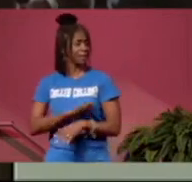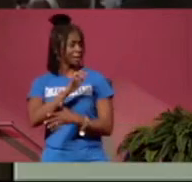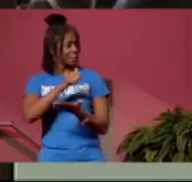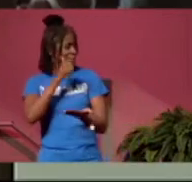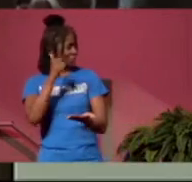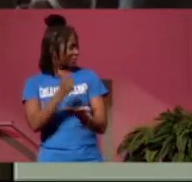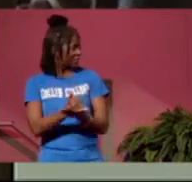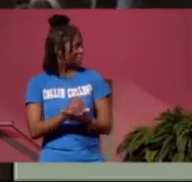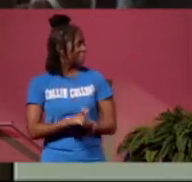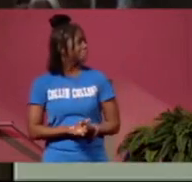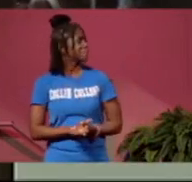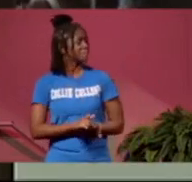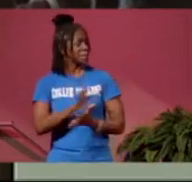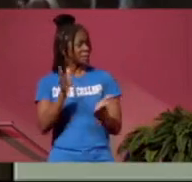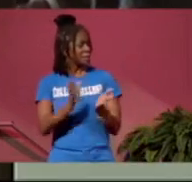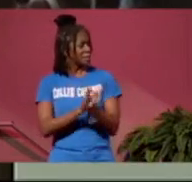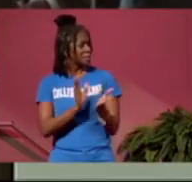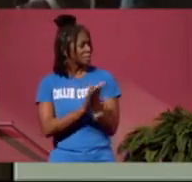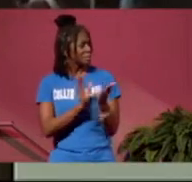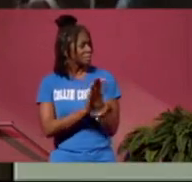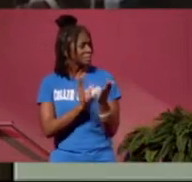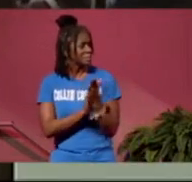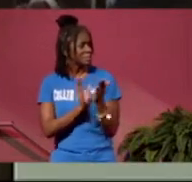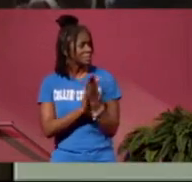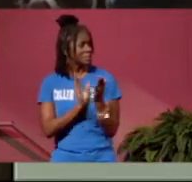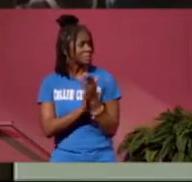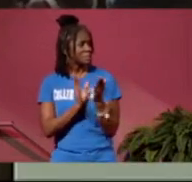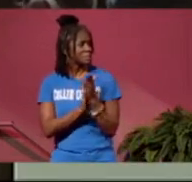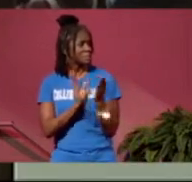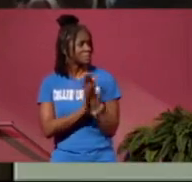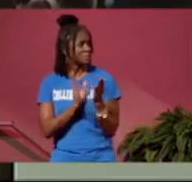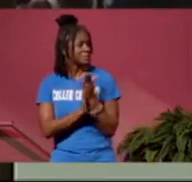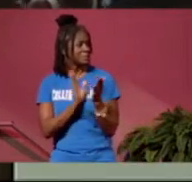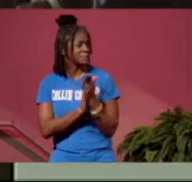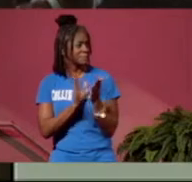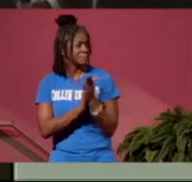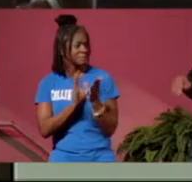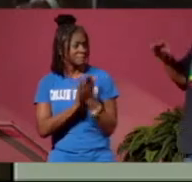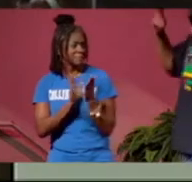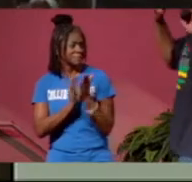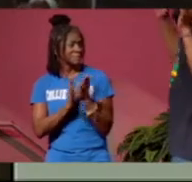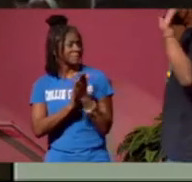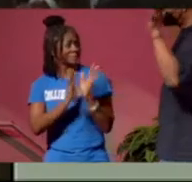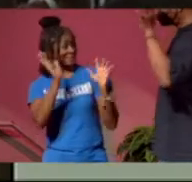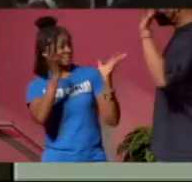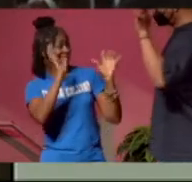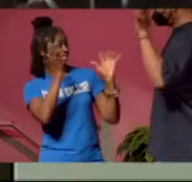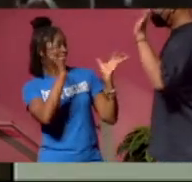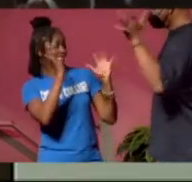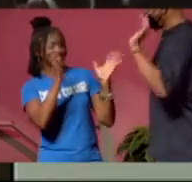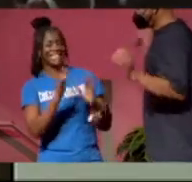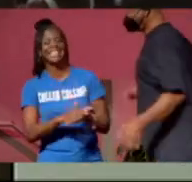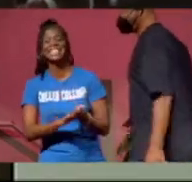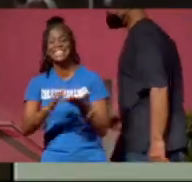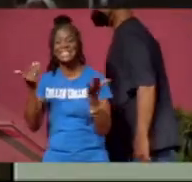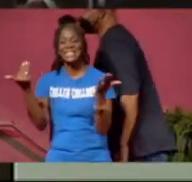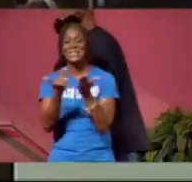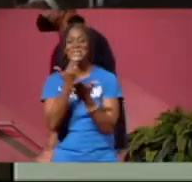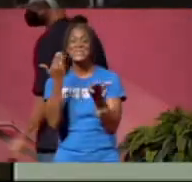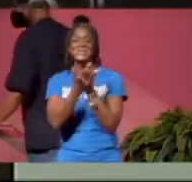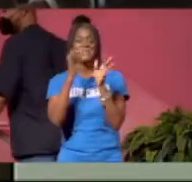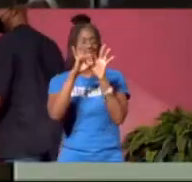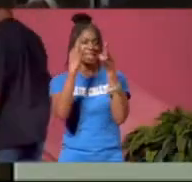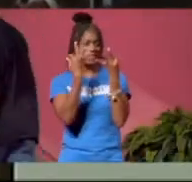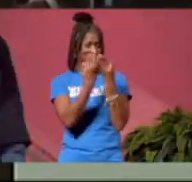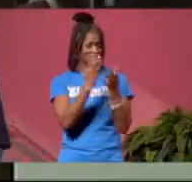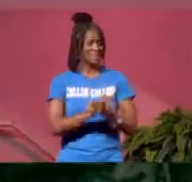Amen. Come on, keep clapping. That's your new family. Oh, I can't hear you. I said, that's